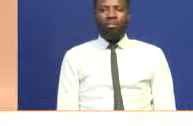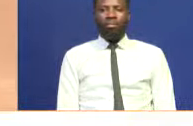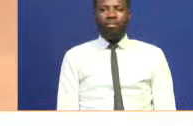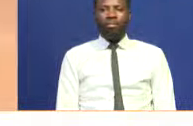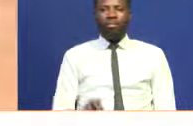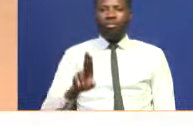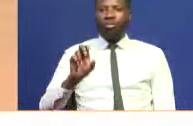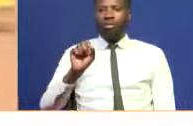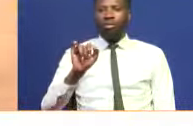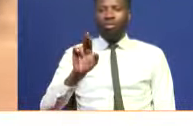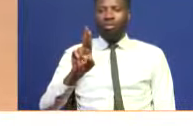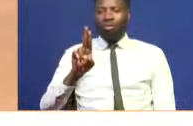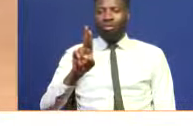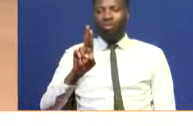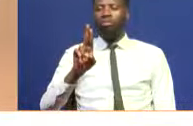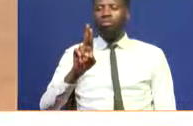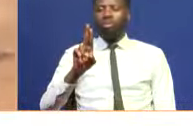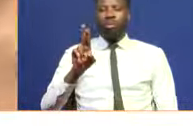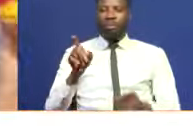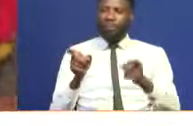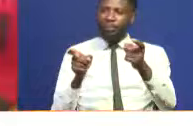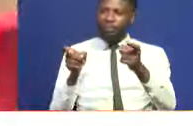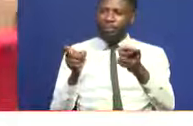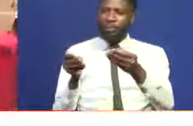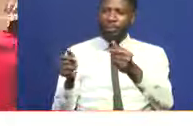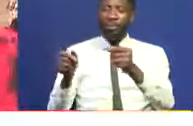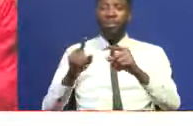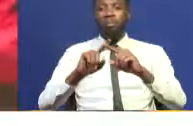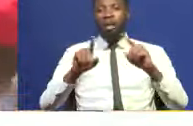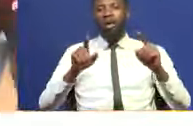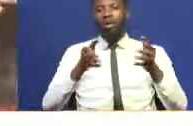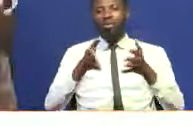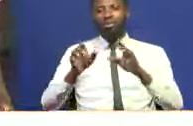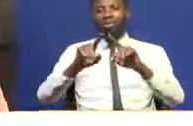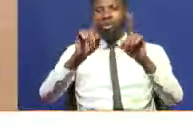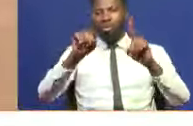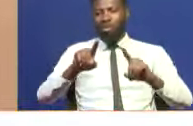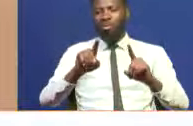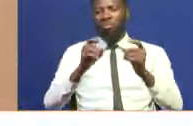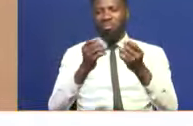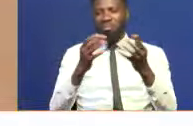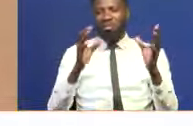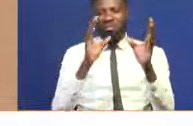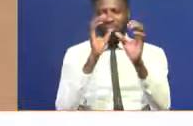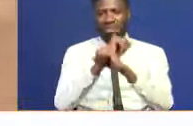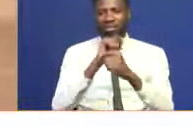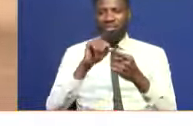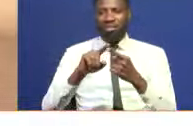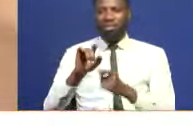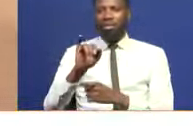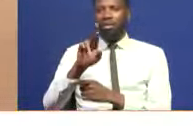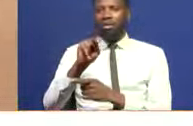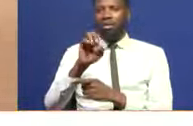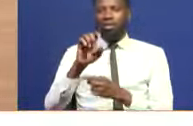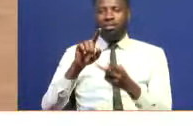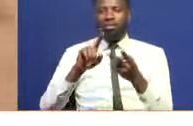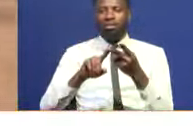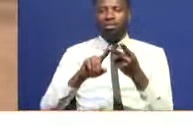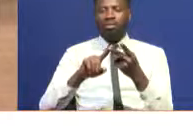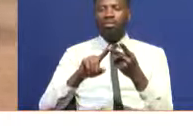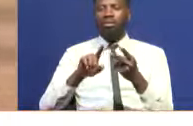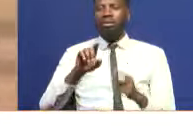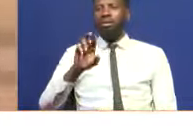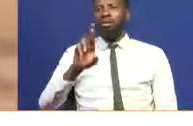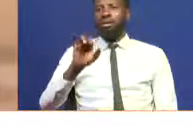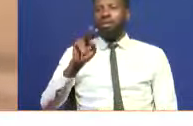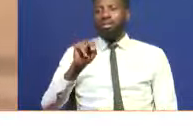USIU dominated their opponents from the onset and missed several goal-scoring opportunities as Irene Senoi and Ryan Oyando's chances went begging, with